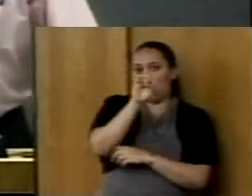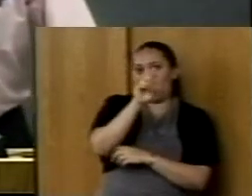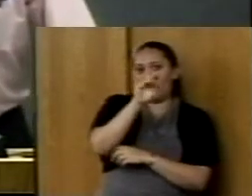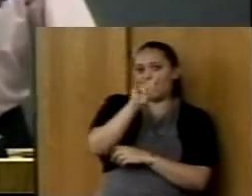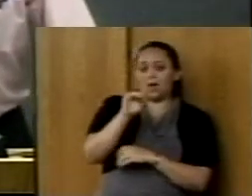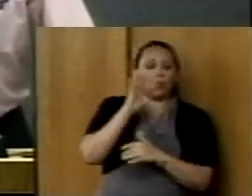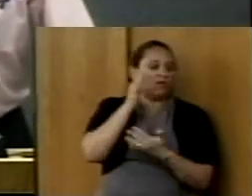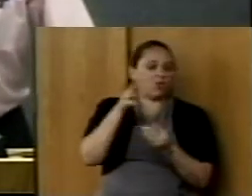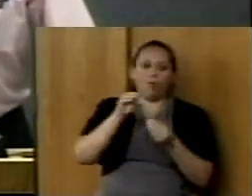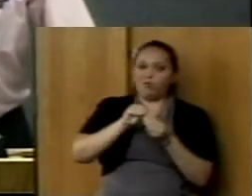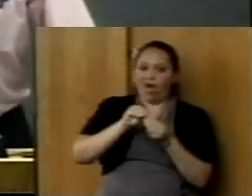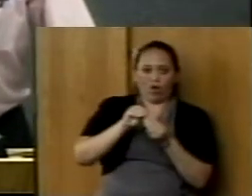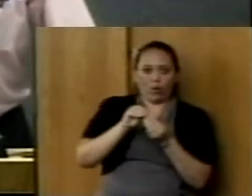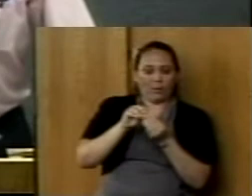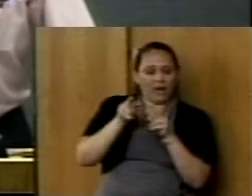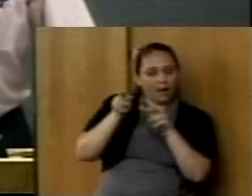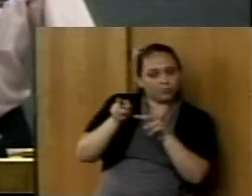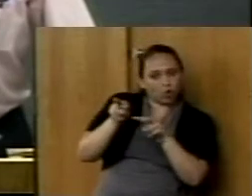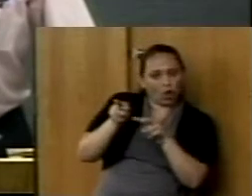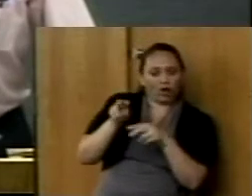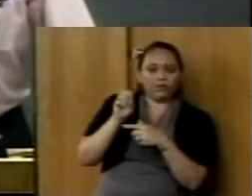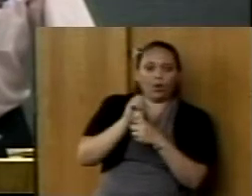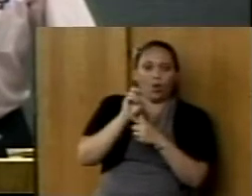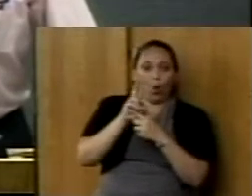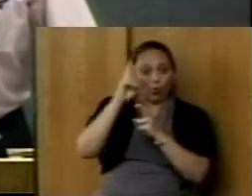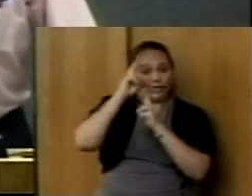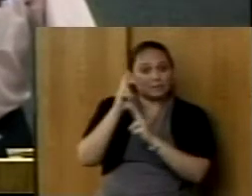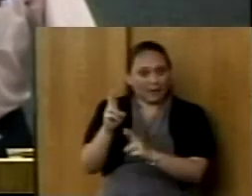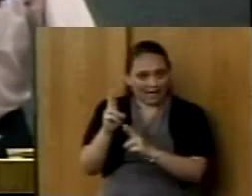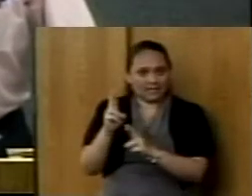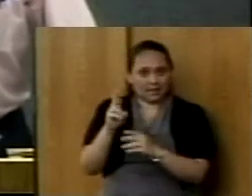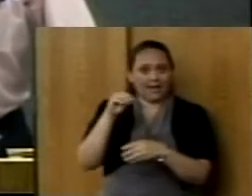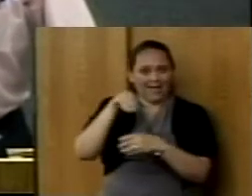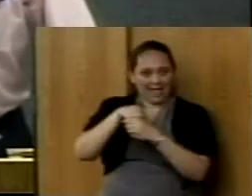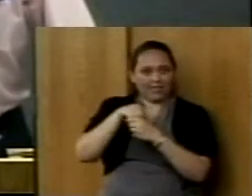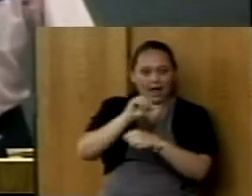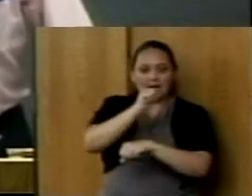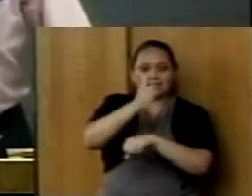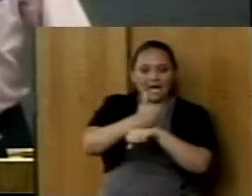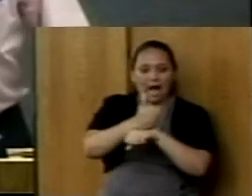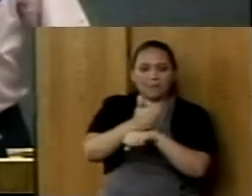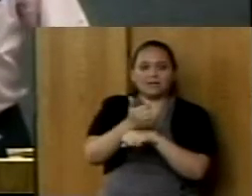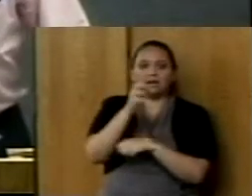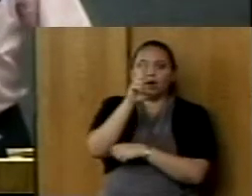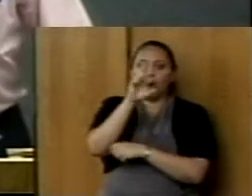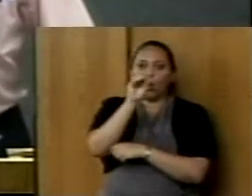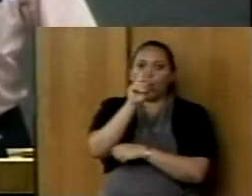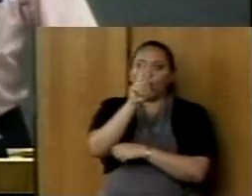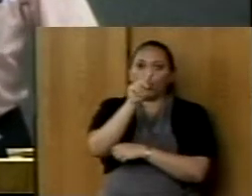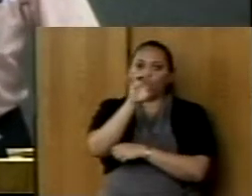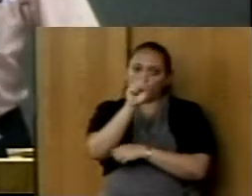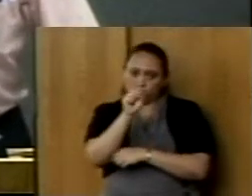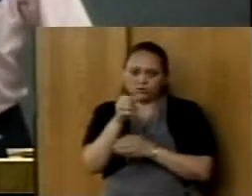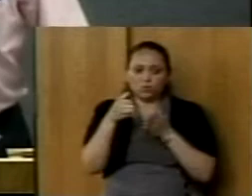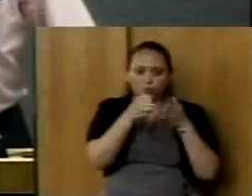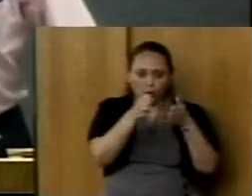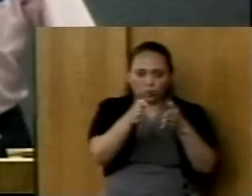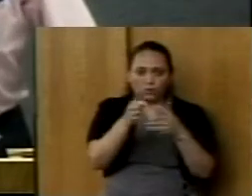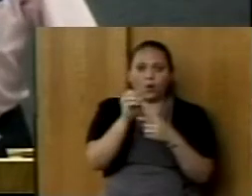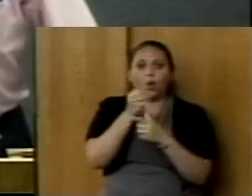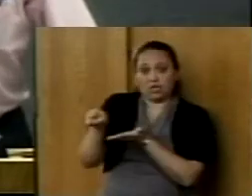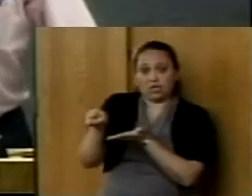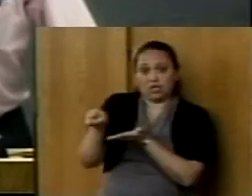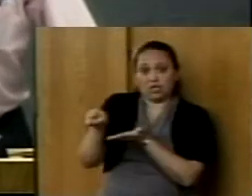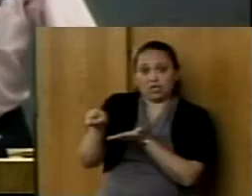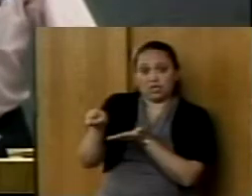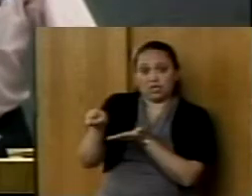observed or respected in the assignment of routes or in compensation.